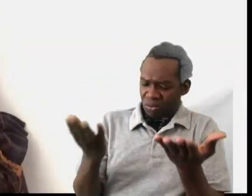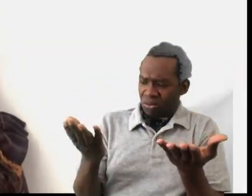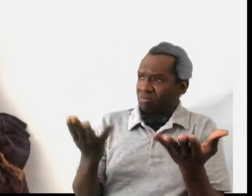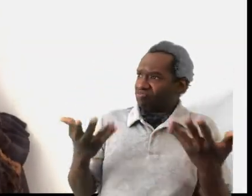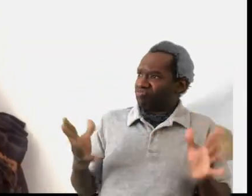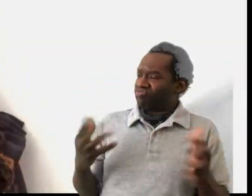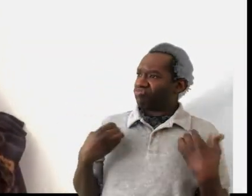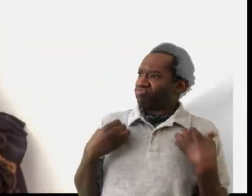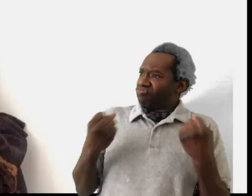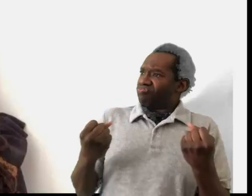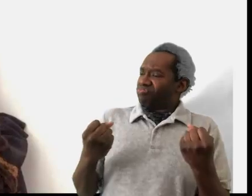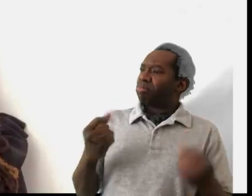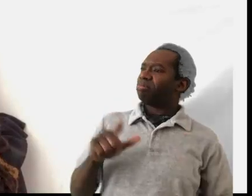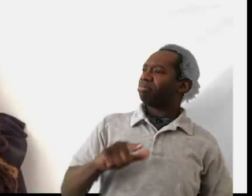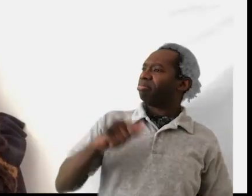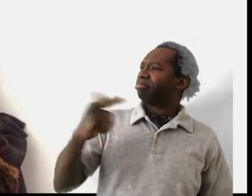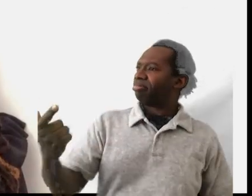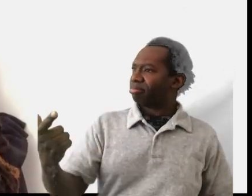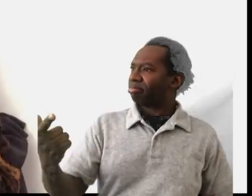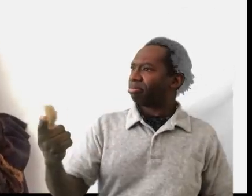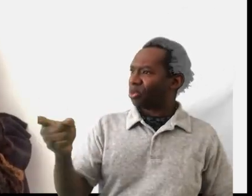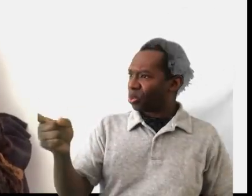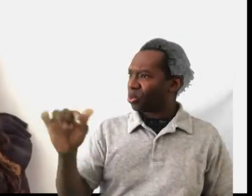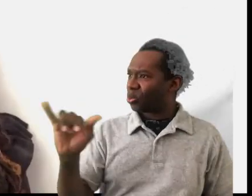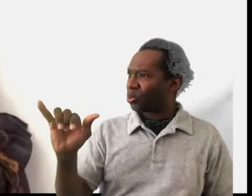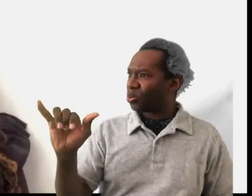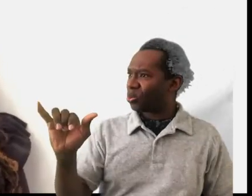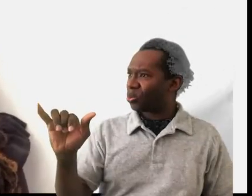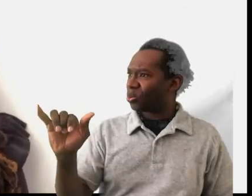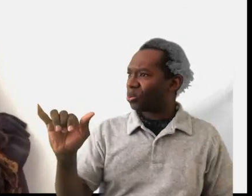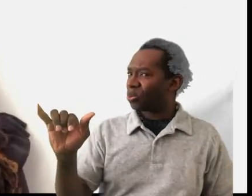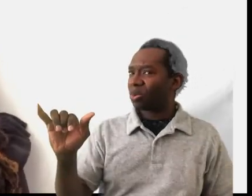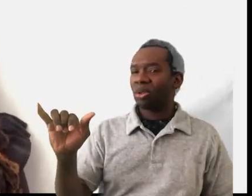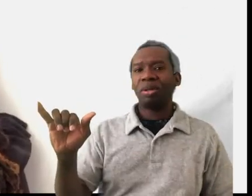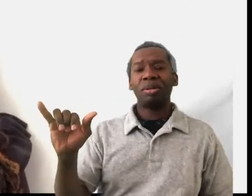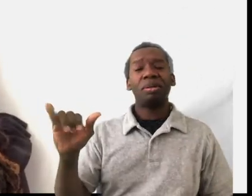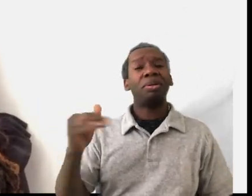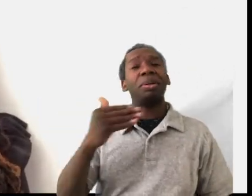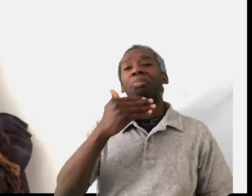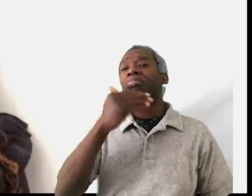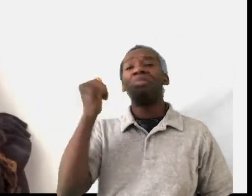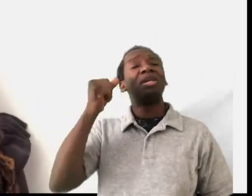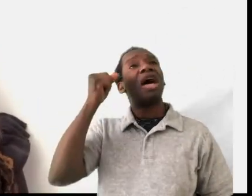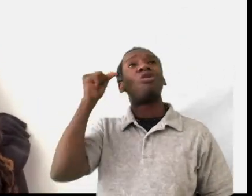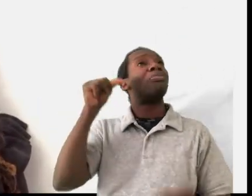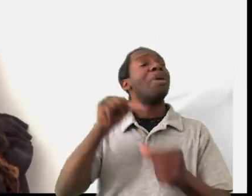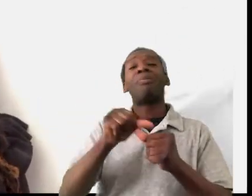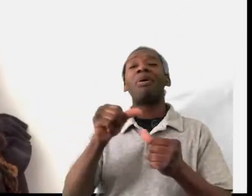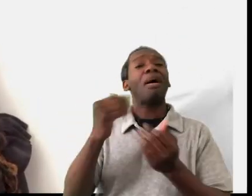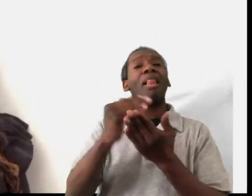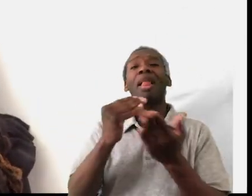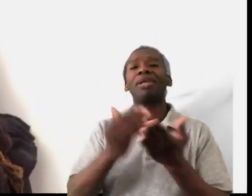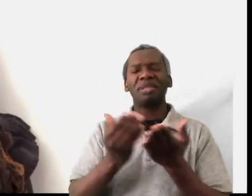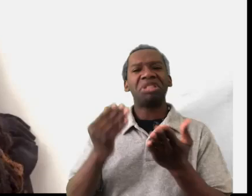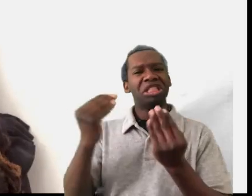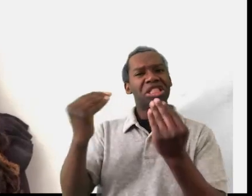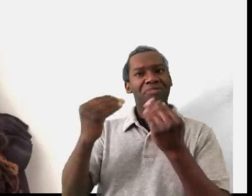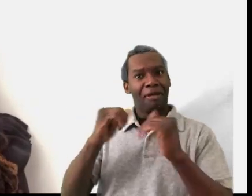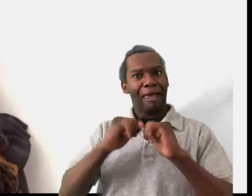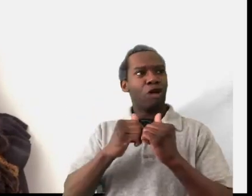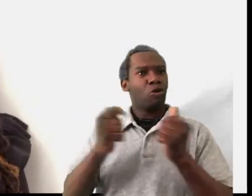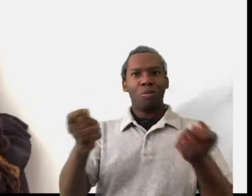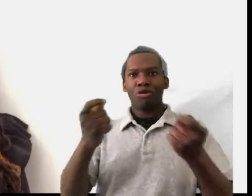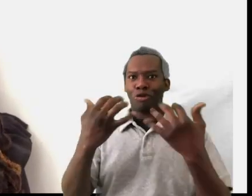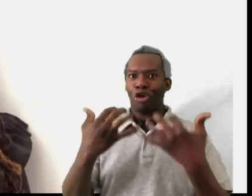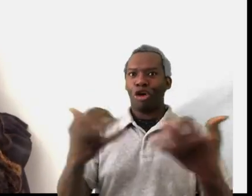and reminded me that he believed so deeply in the play, so deeply in the vision for